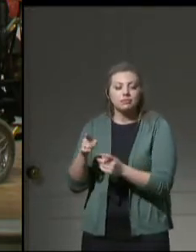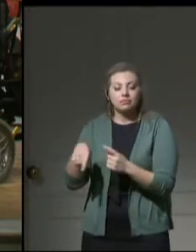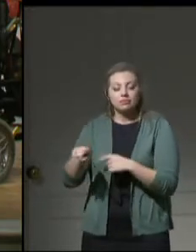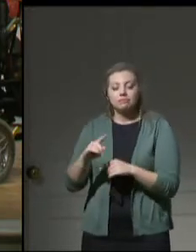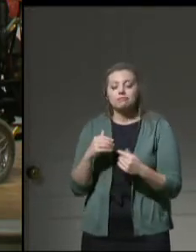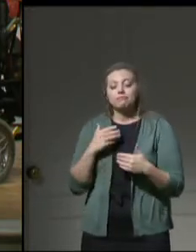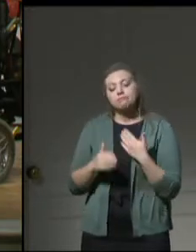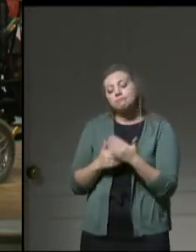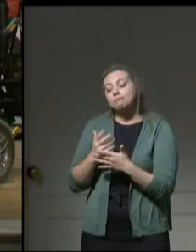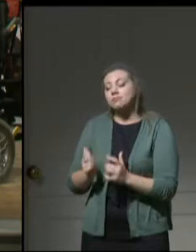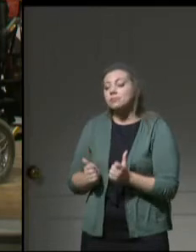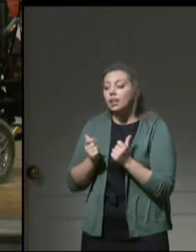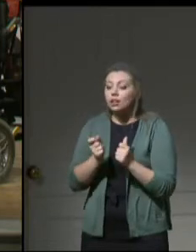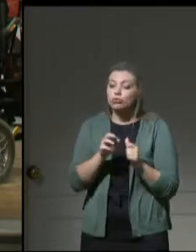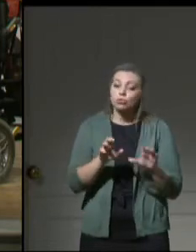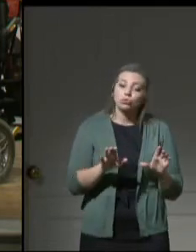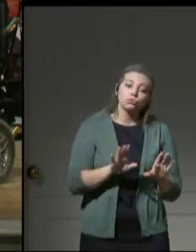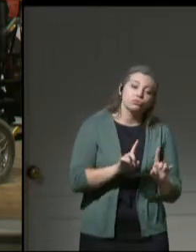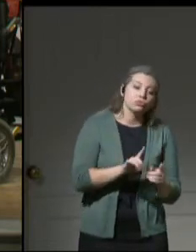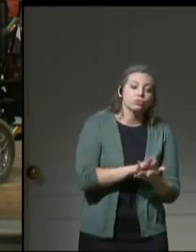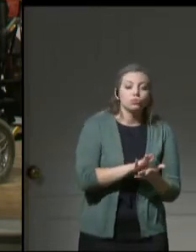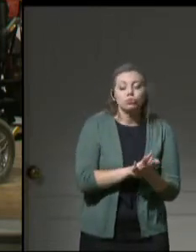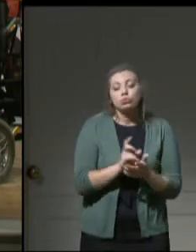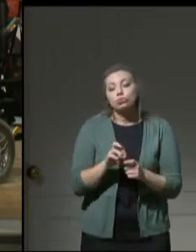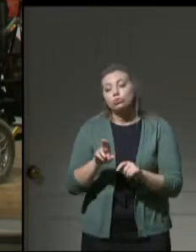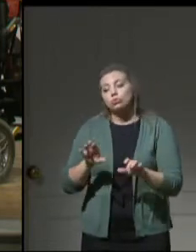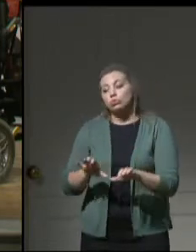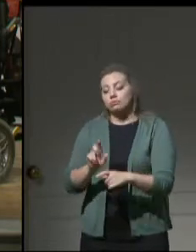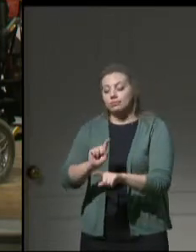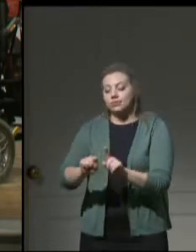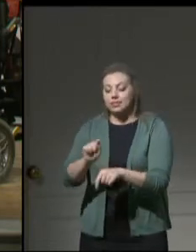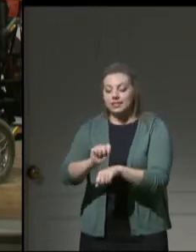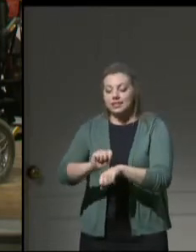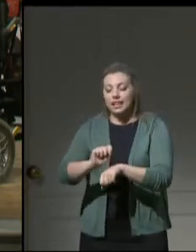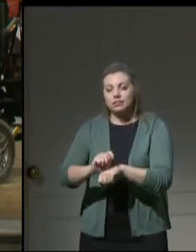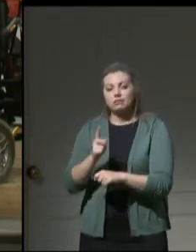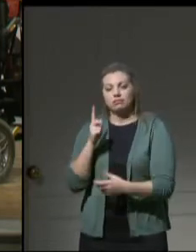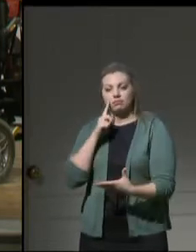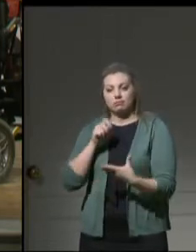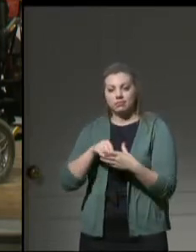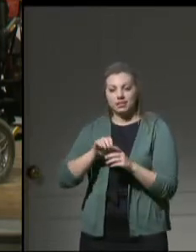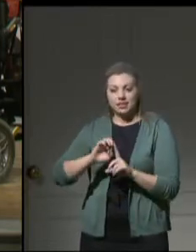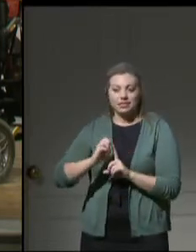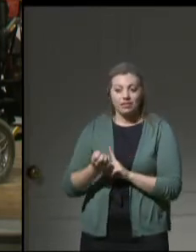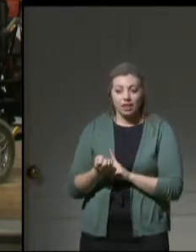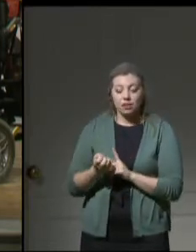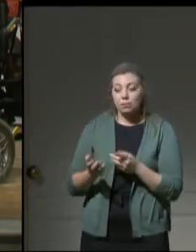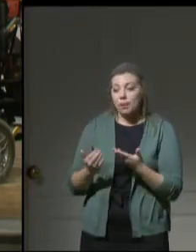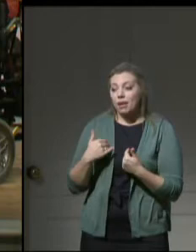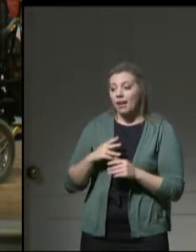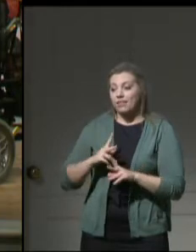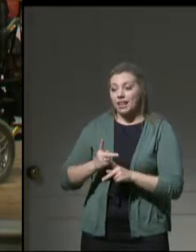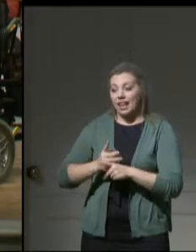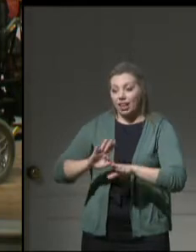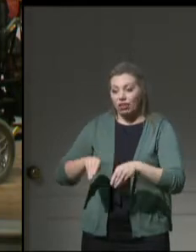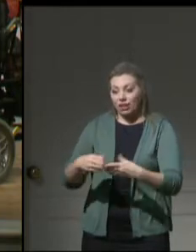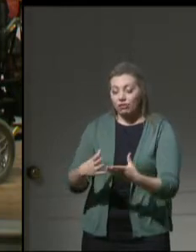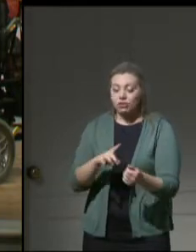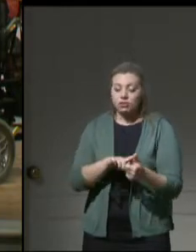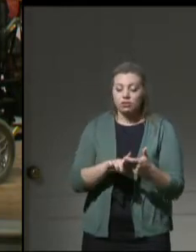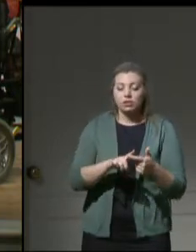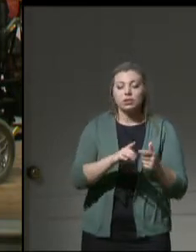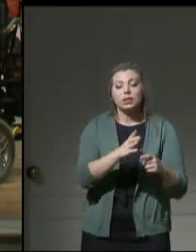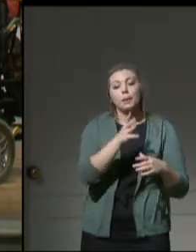through life or go through school or do tasks. And so just recognizing in the environment there might be a caregiver, a parent,